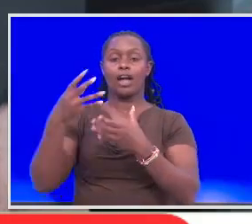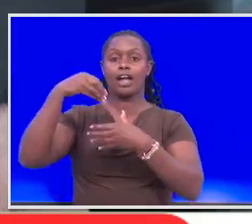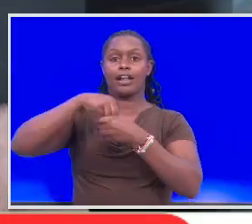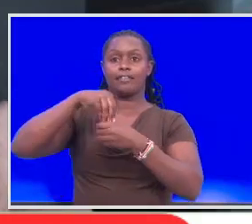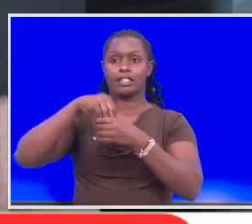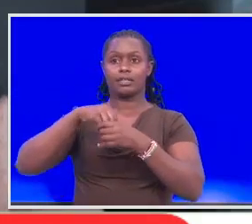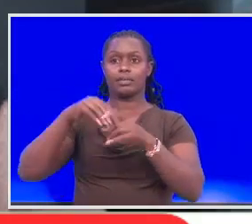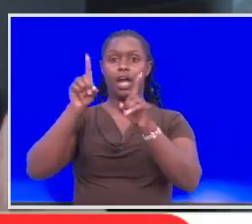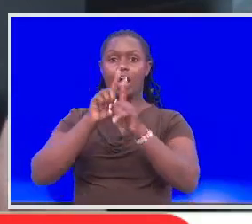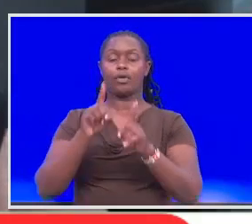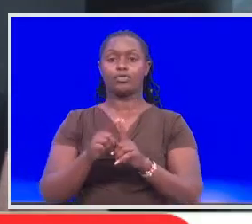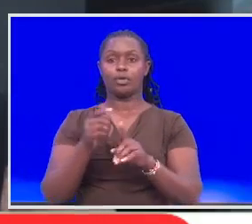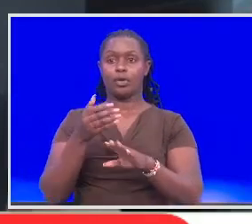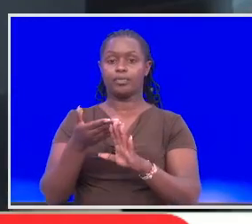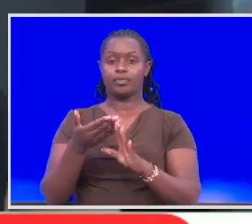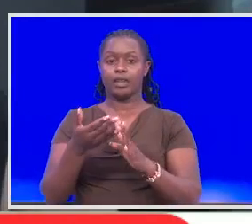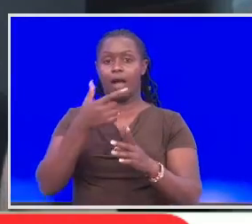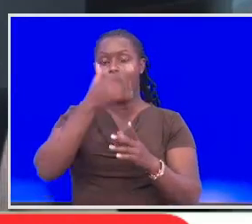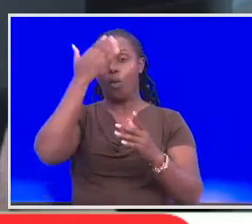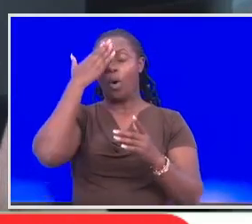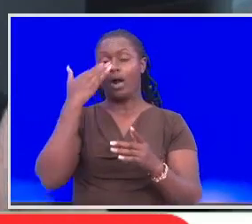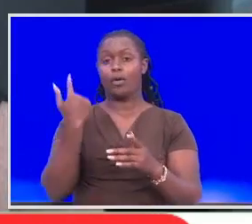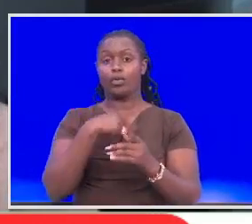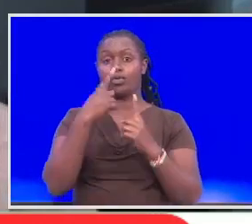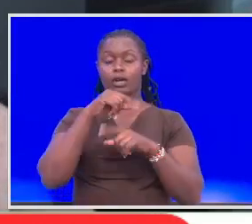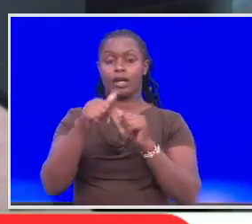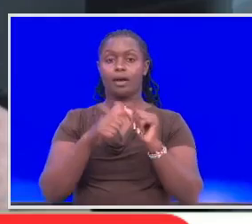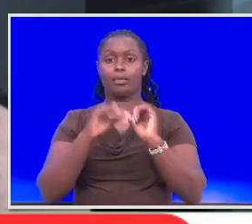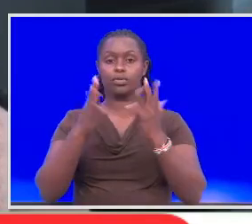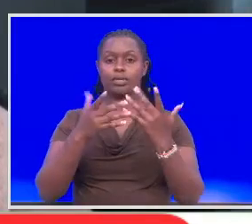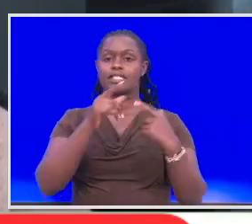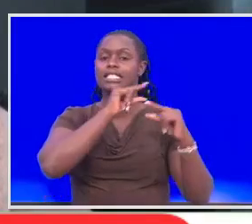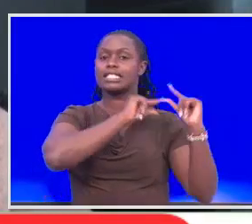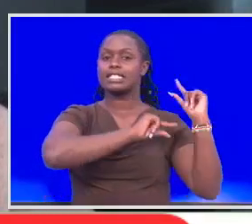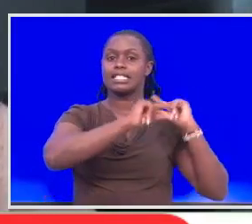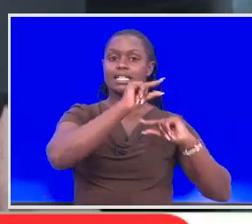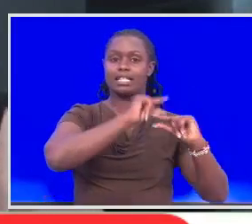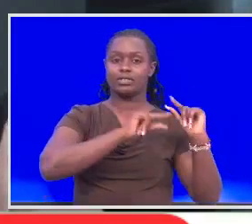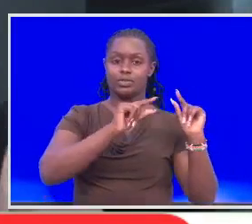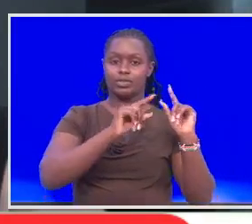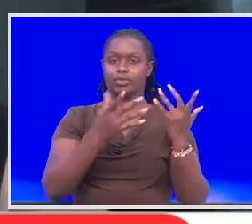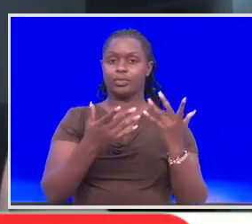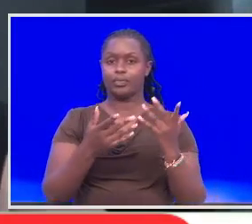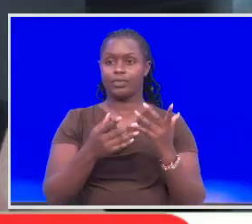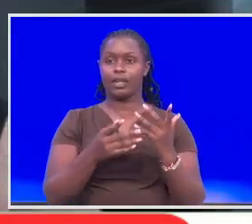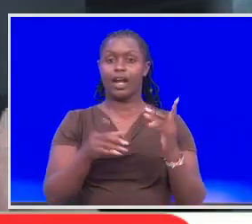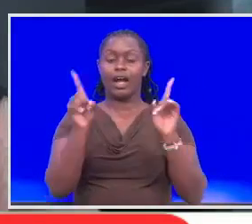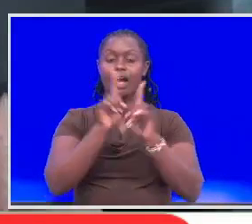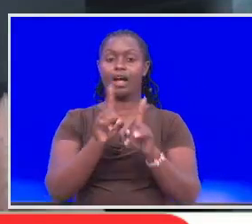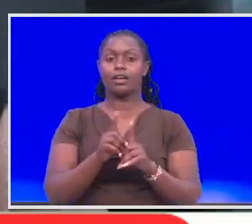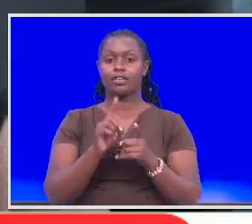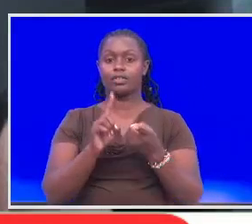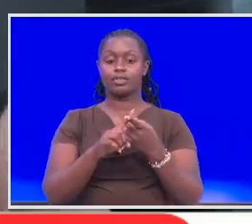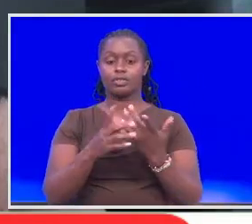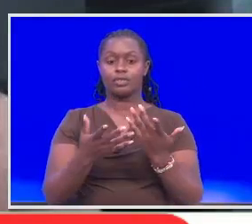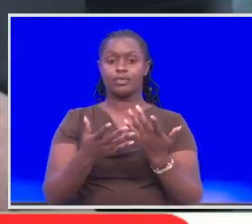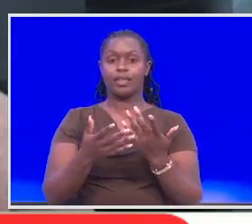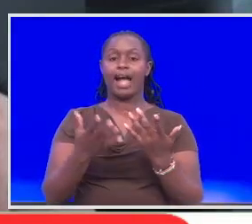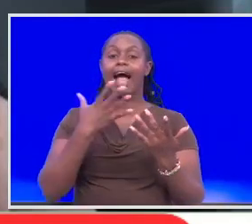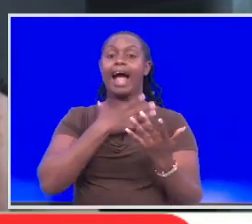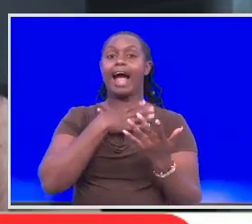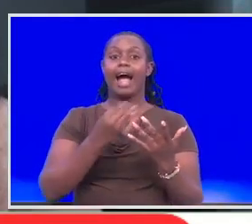promising signs. Because we're talking about generations of prejudice and shame and exclusion and